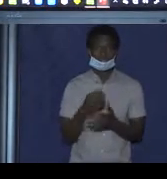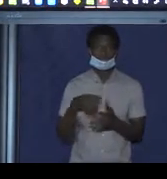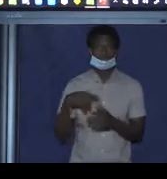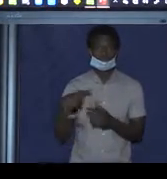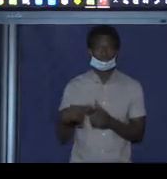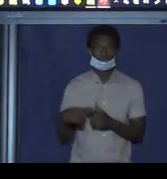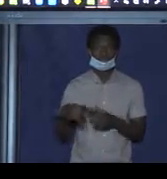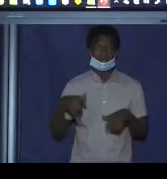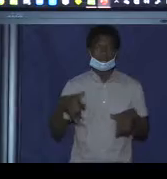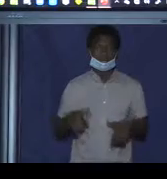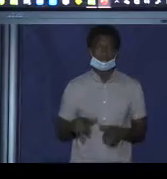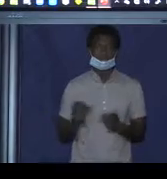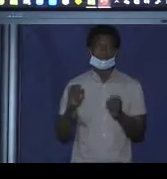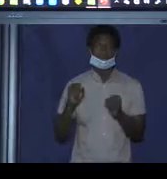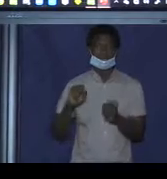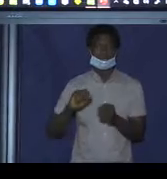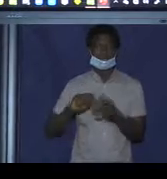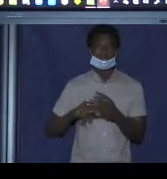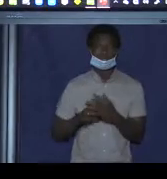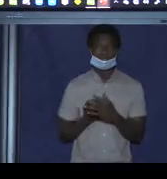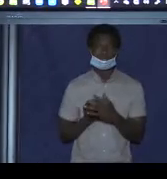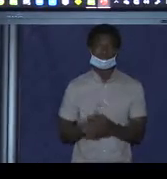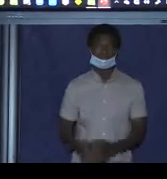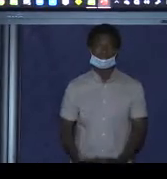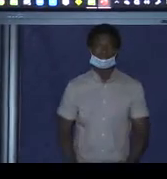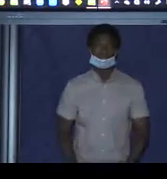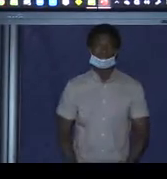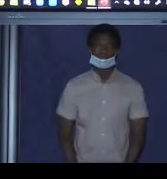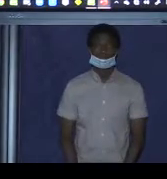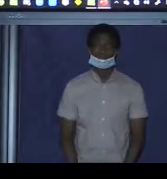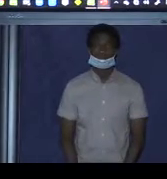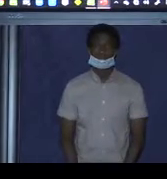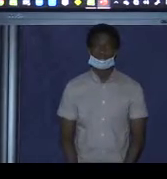Then, let's begin.